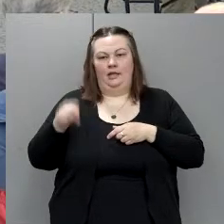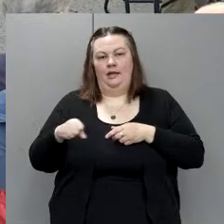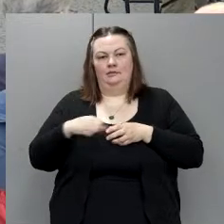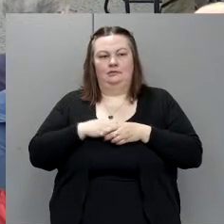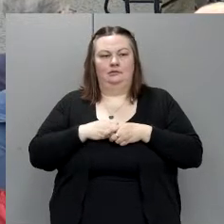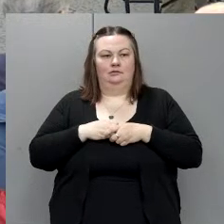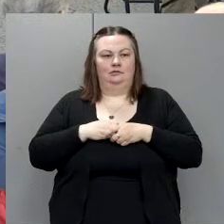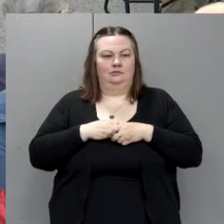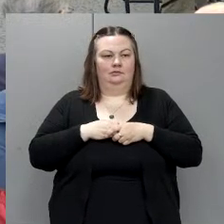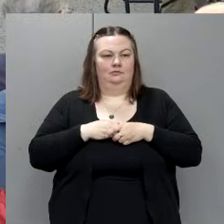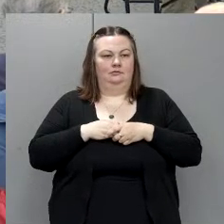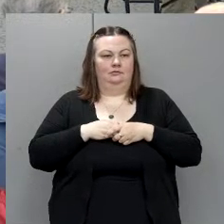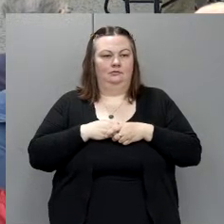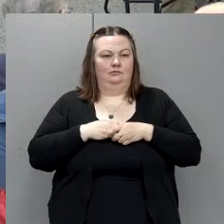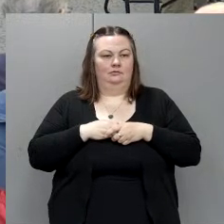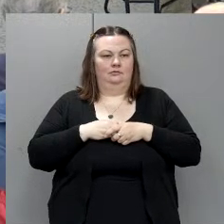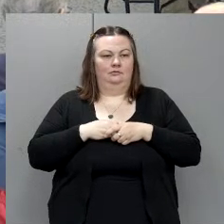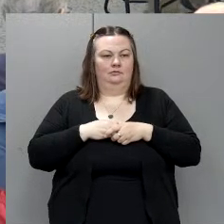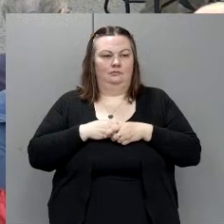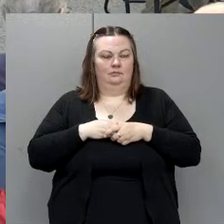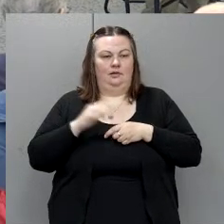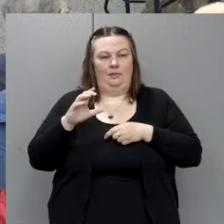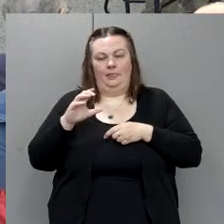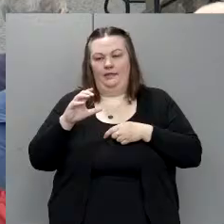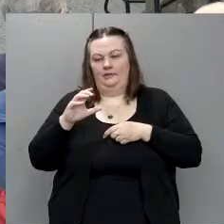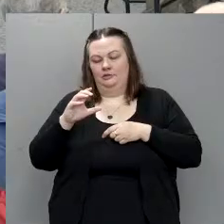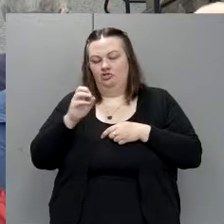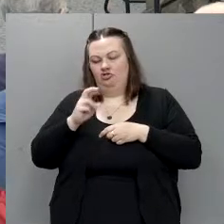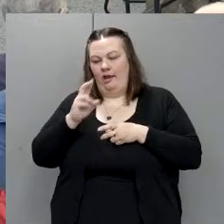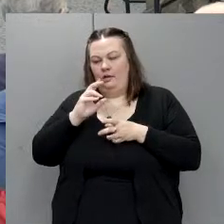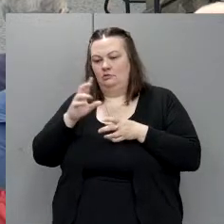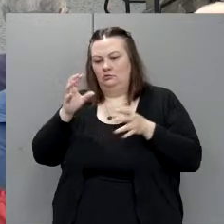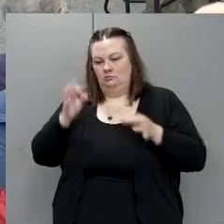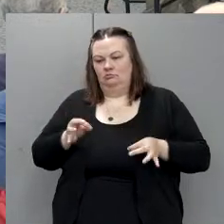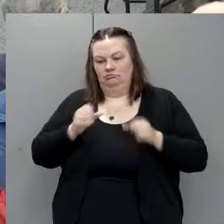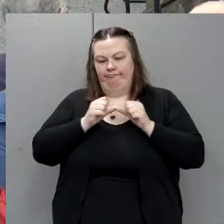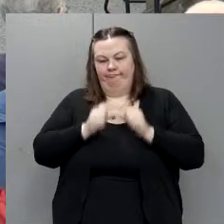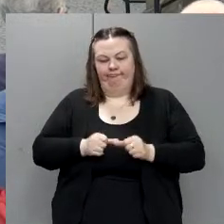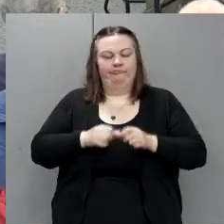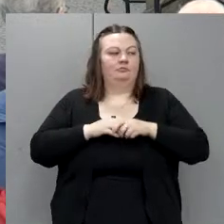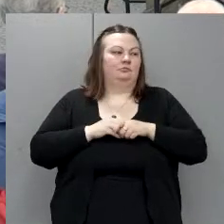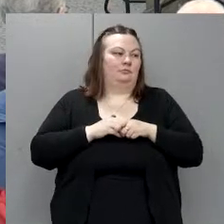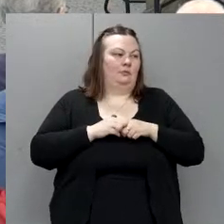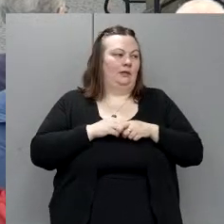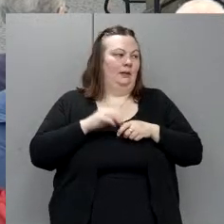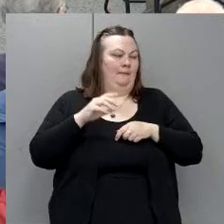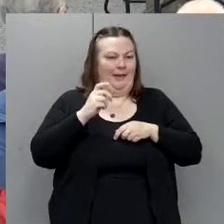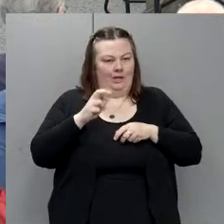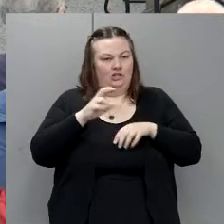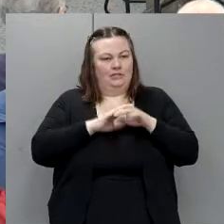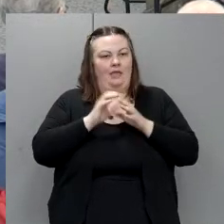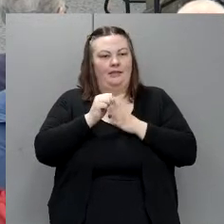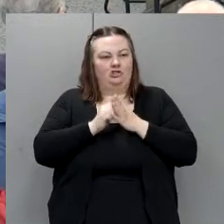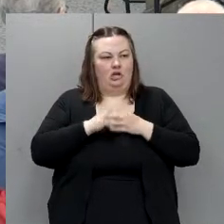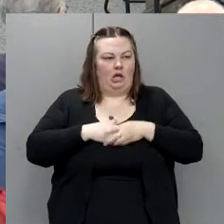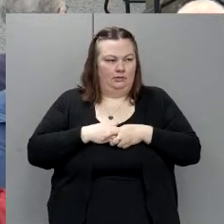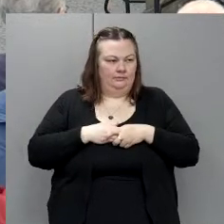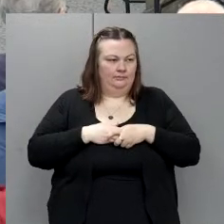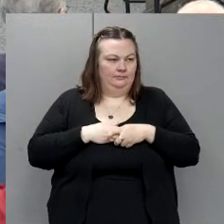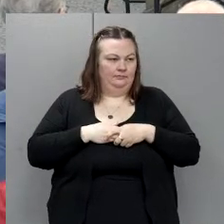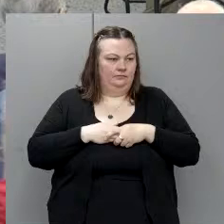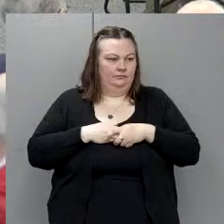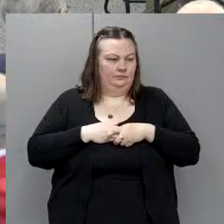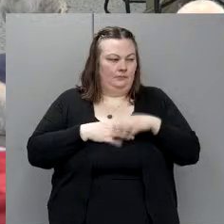Yes. The chair's ruling is sustained. The matter is on the agenda.